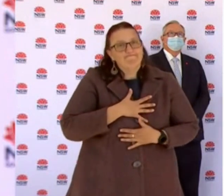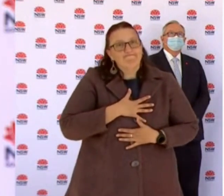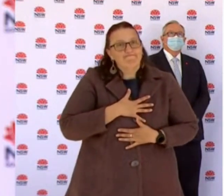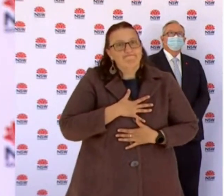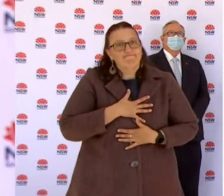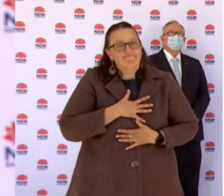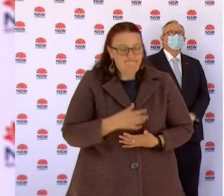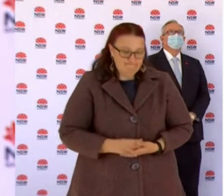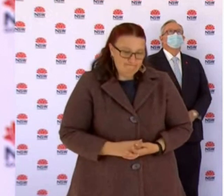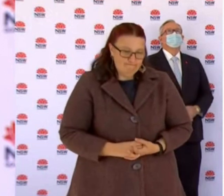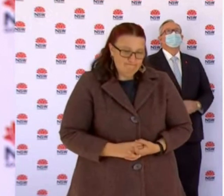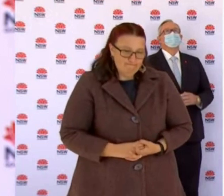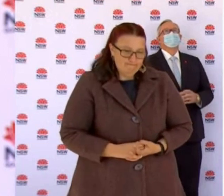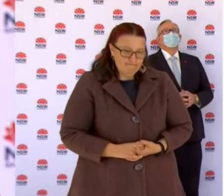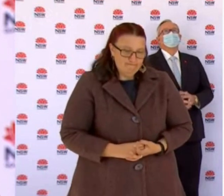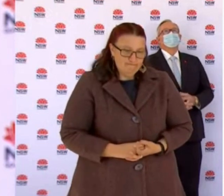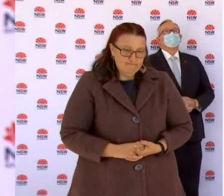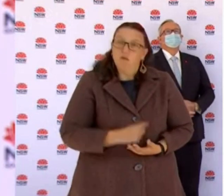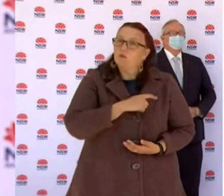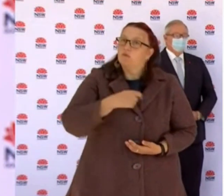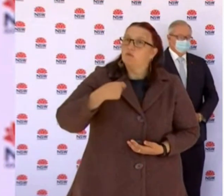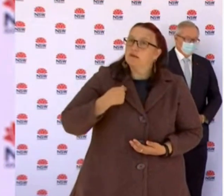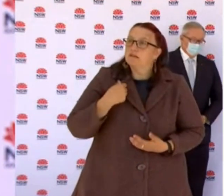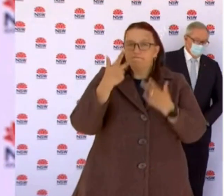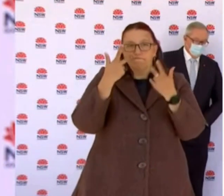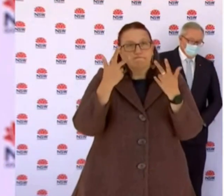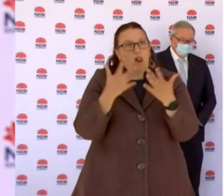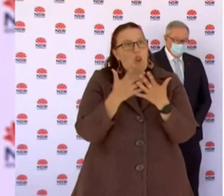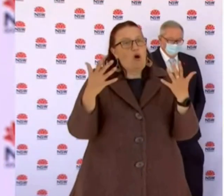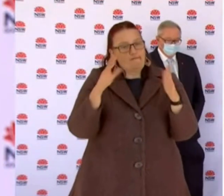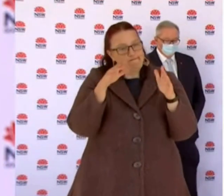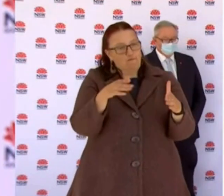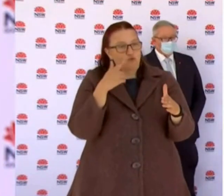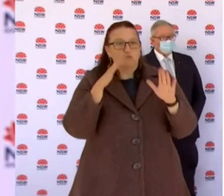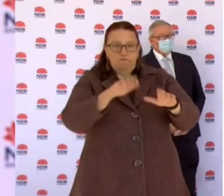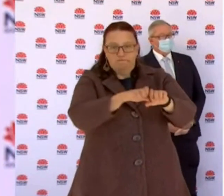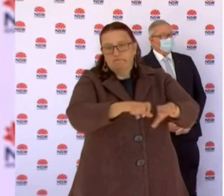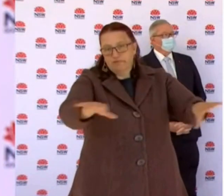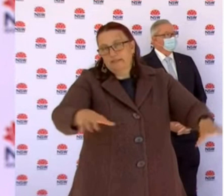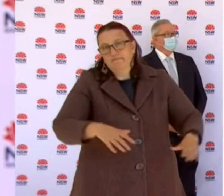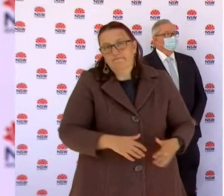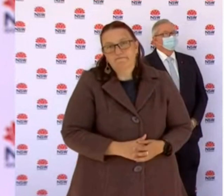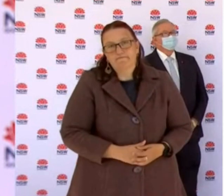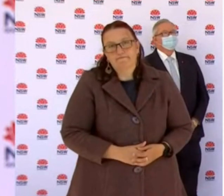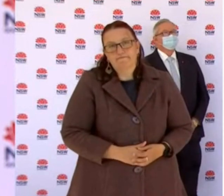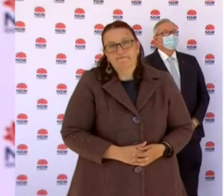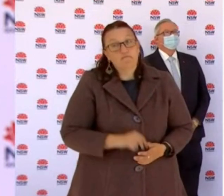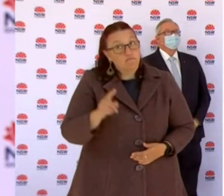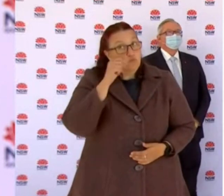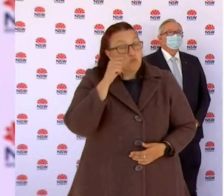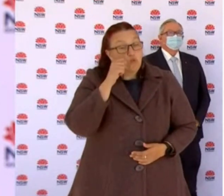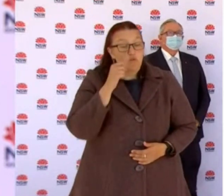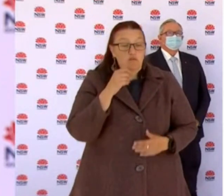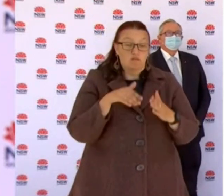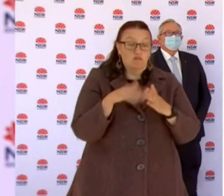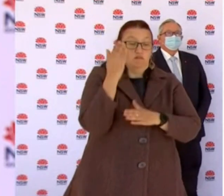is a lot of attention to doing everything we can to prevent any further transmission. But as you know, until we've passed that 14